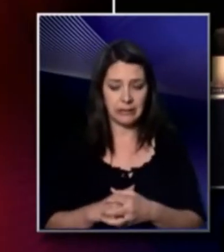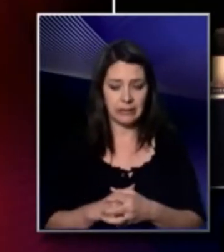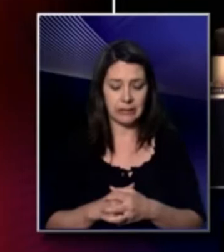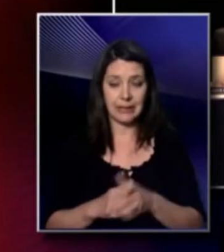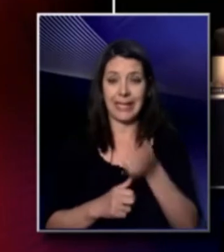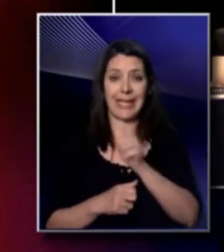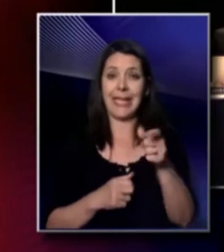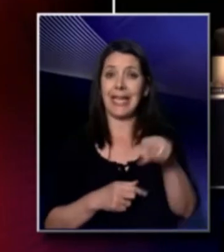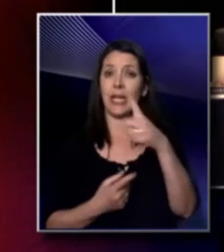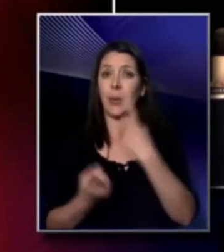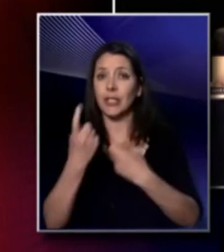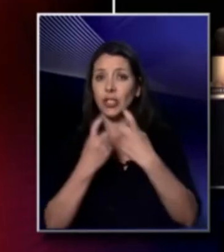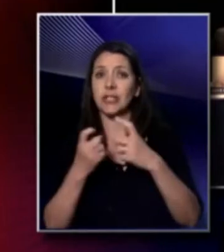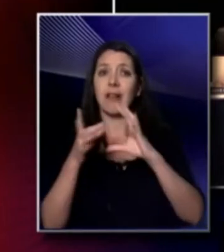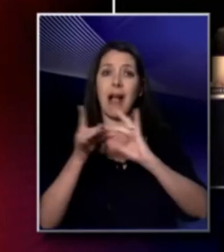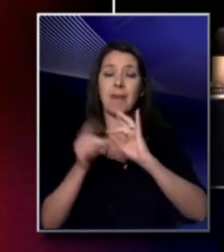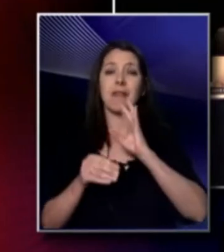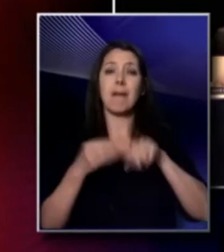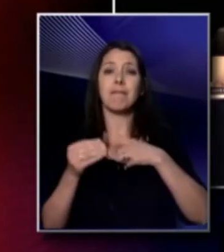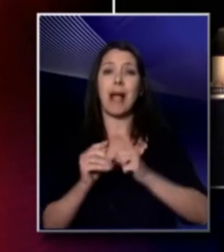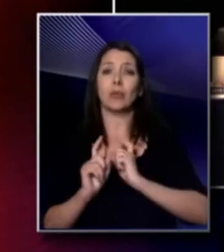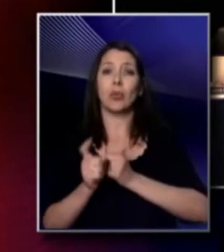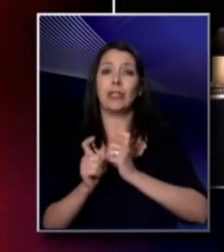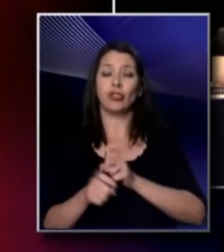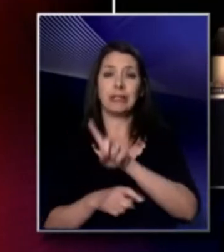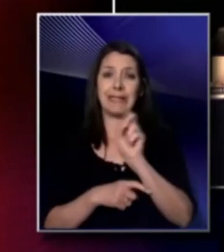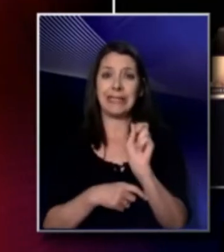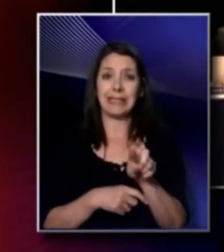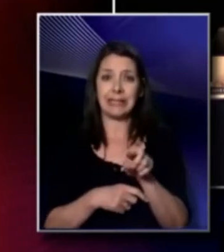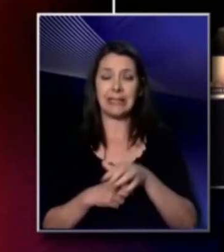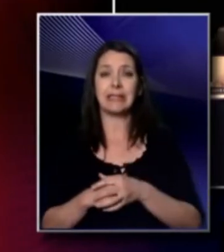there any questions or comments regarding the donations?